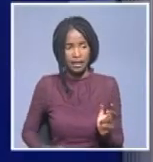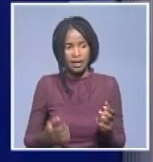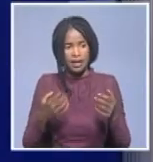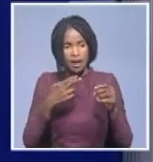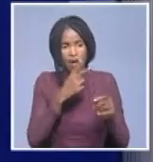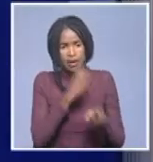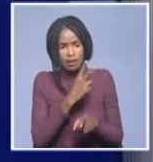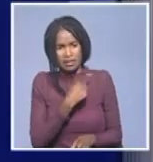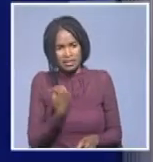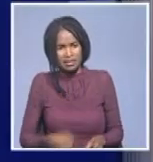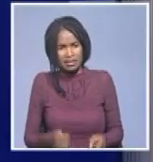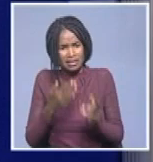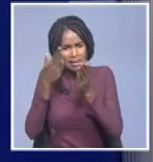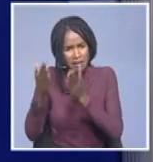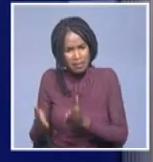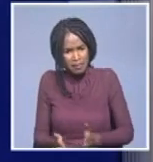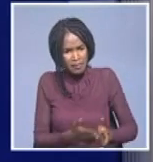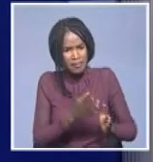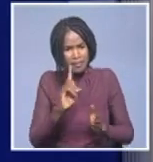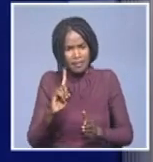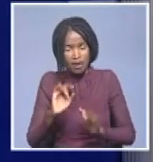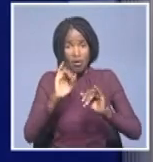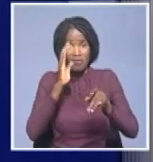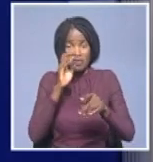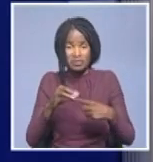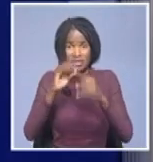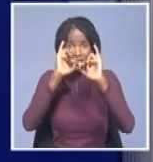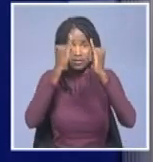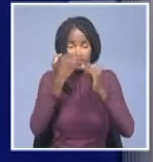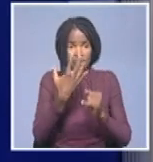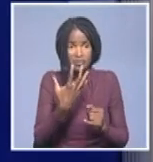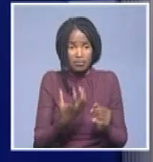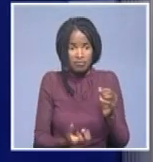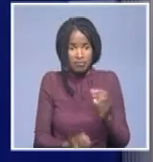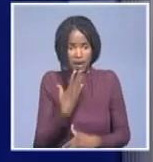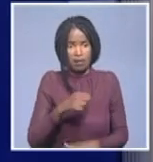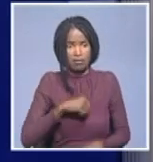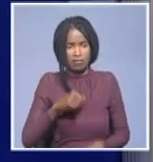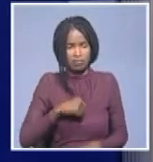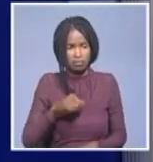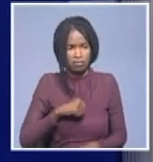have taken as far as Wuhan is concerned, is that they have restricted